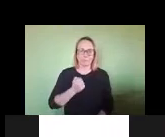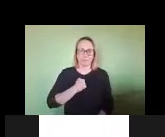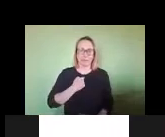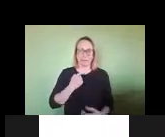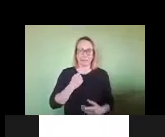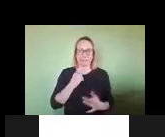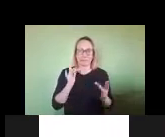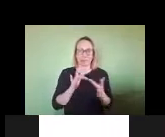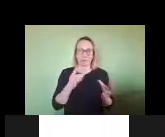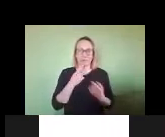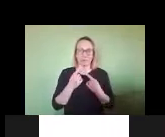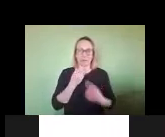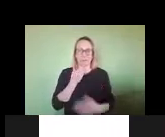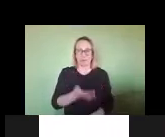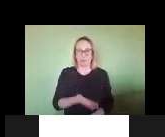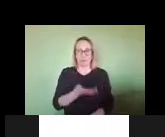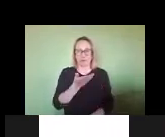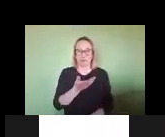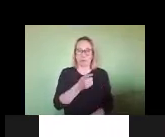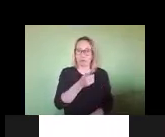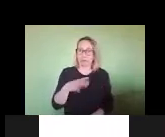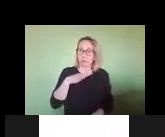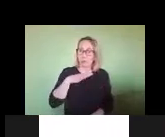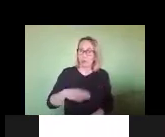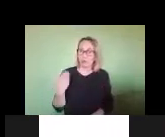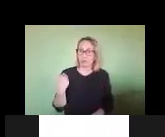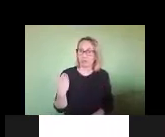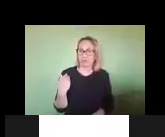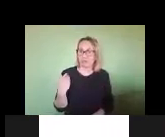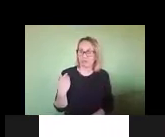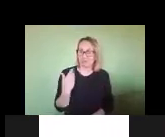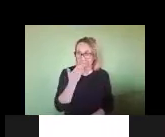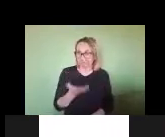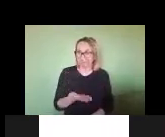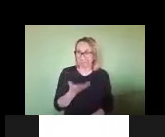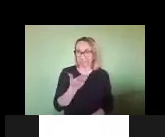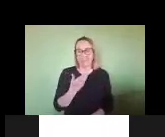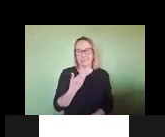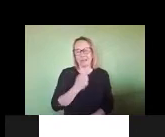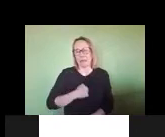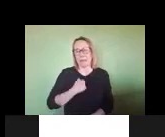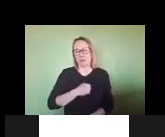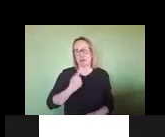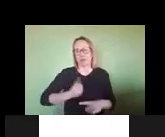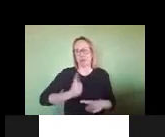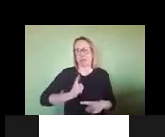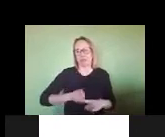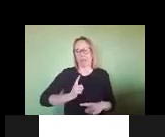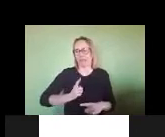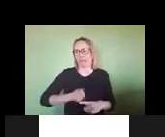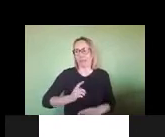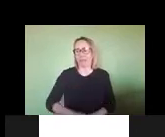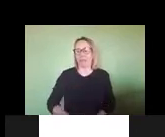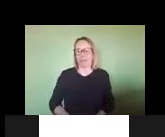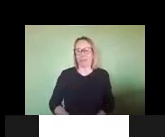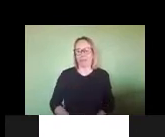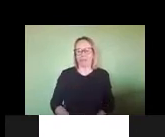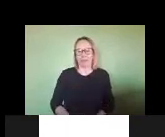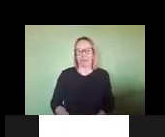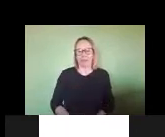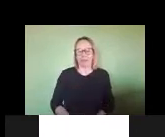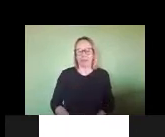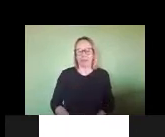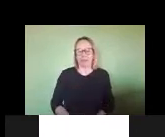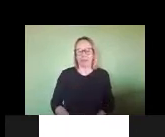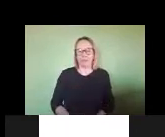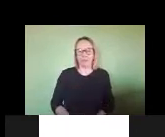details if anyone wishes to get in contact to learn. I'm sorry this is rushed, but only 5 minutes, so to learn